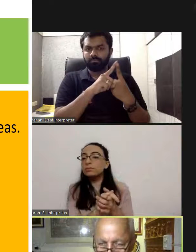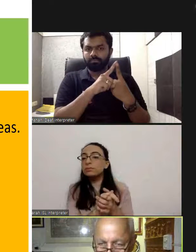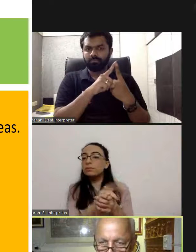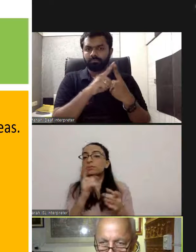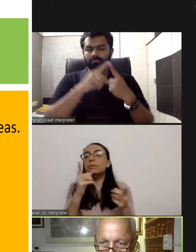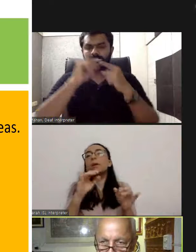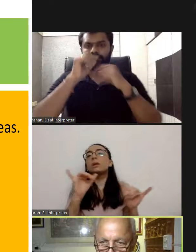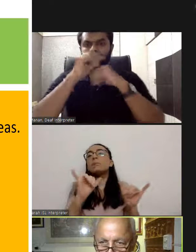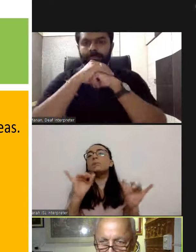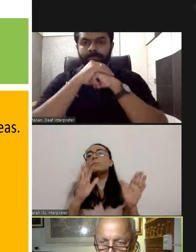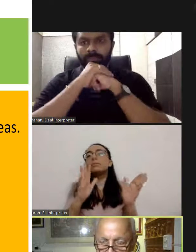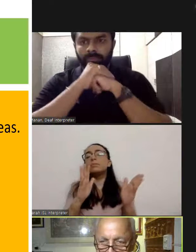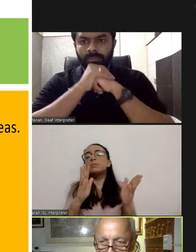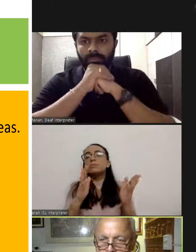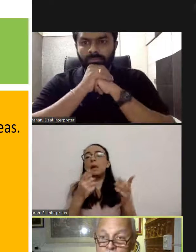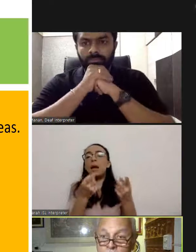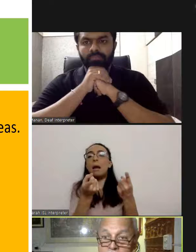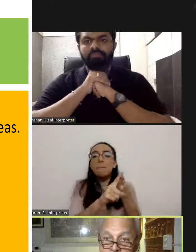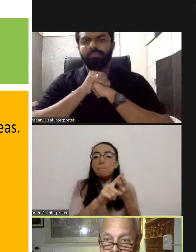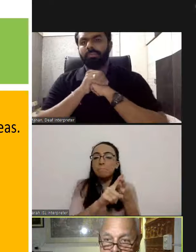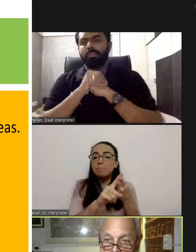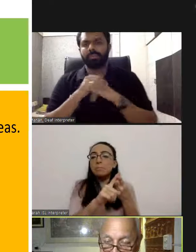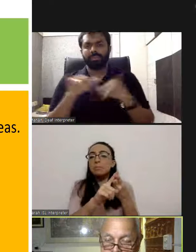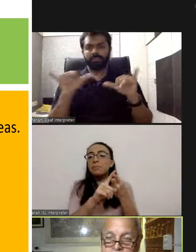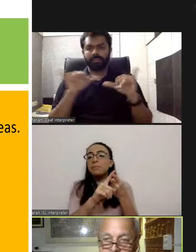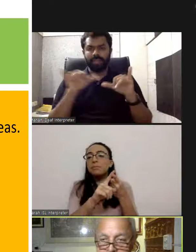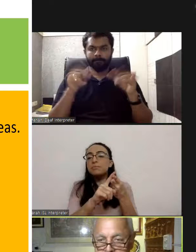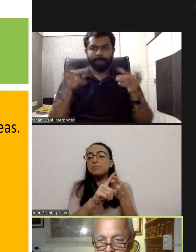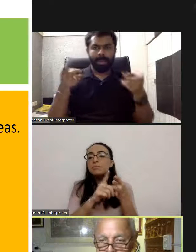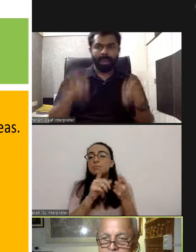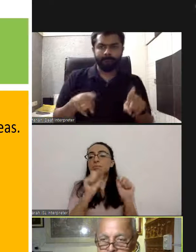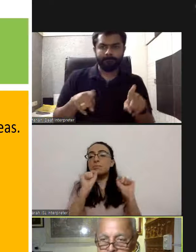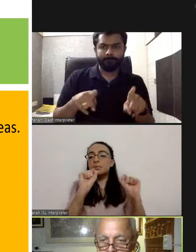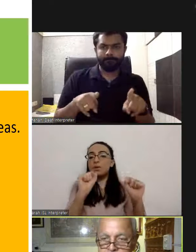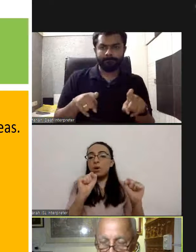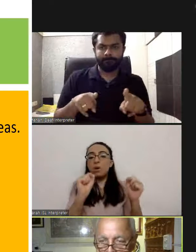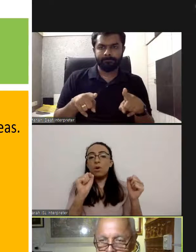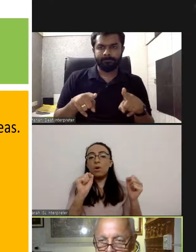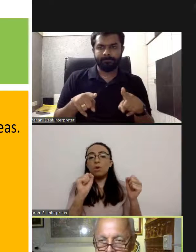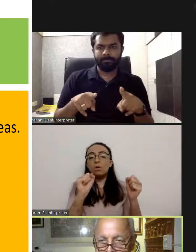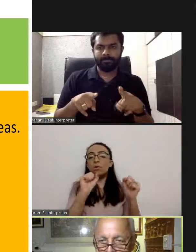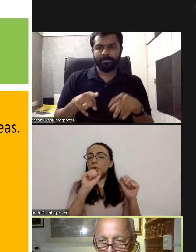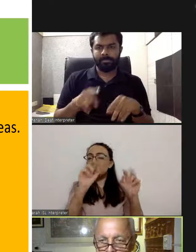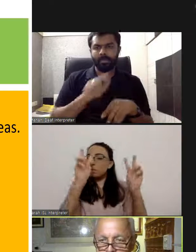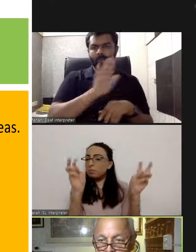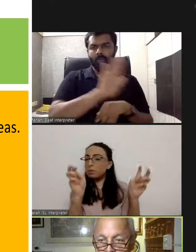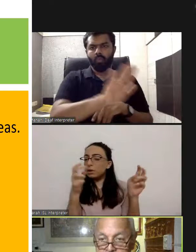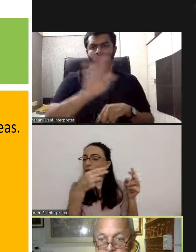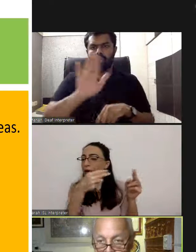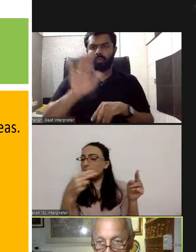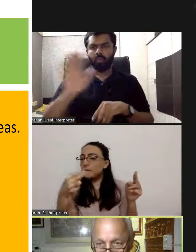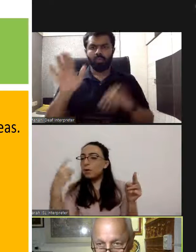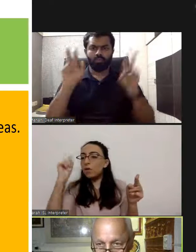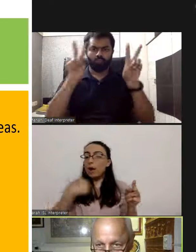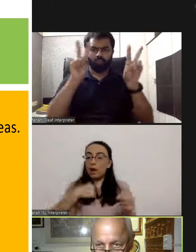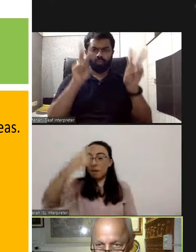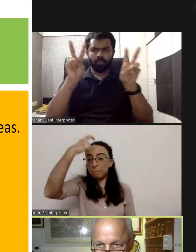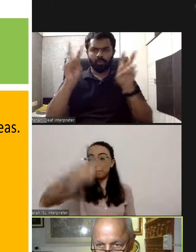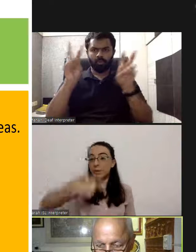shocks or your covariate shocks. Idiosyncratic shocks are shocks which are individual